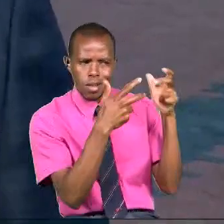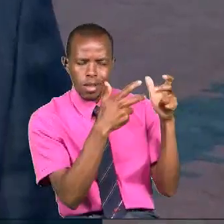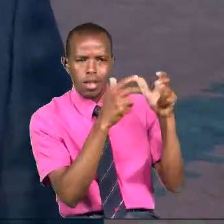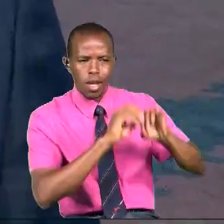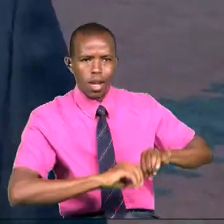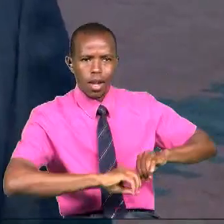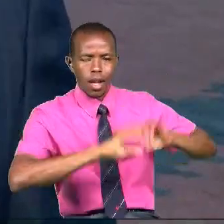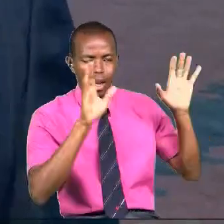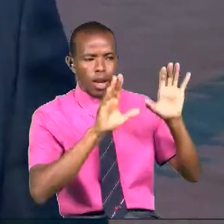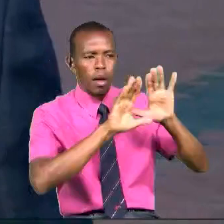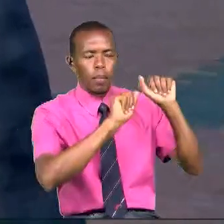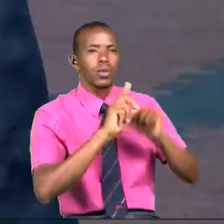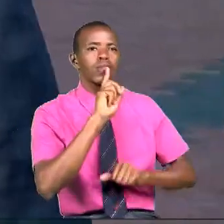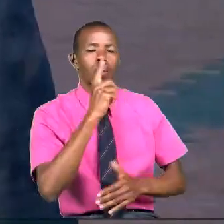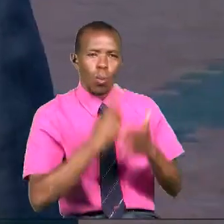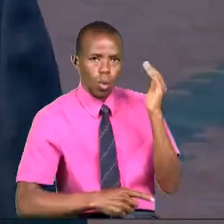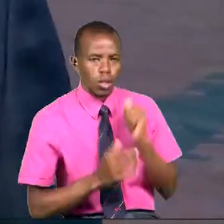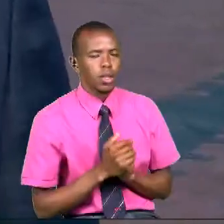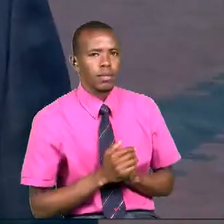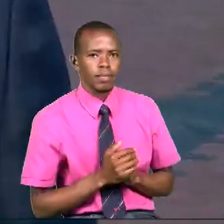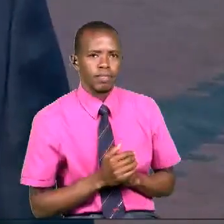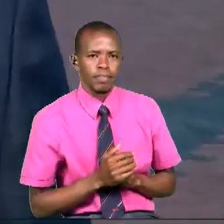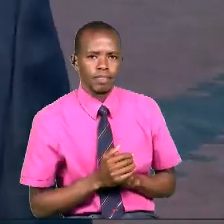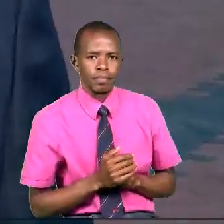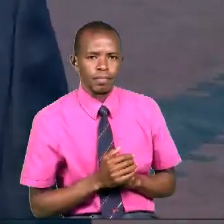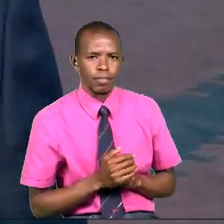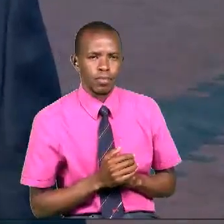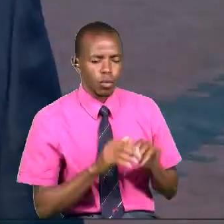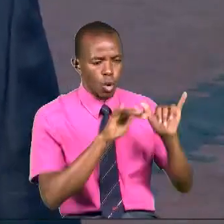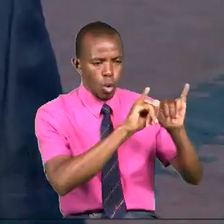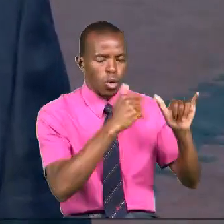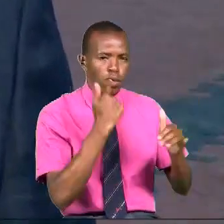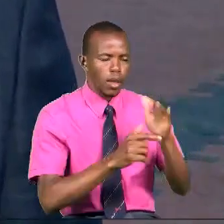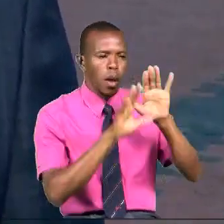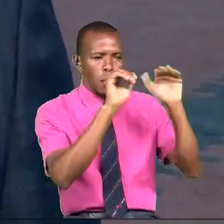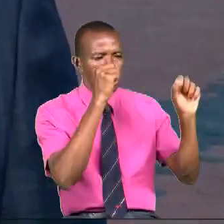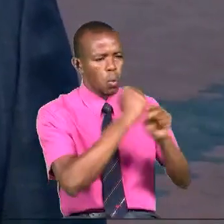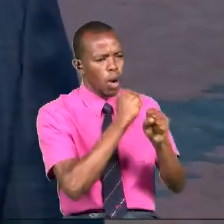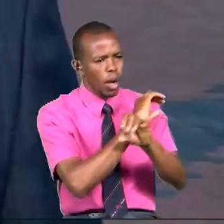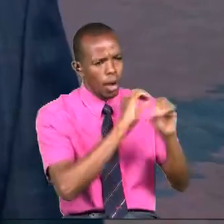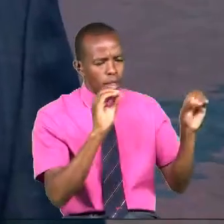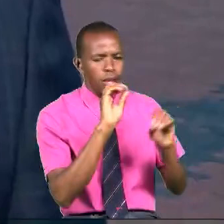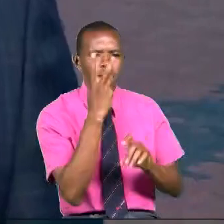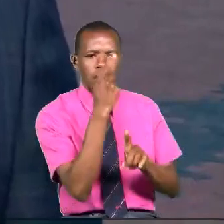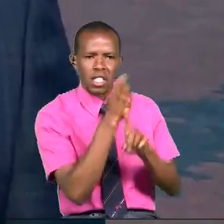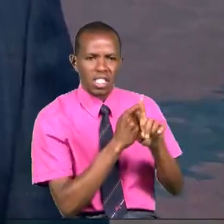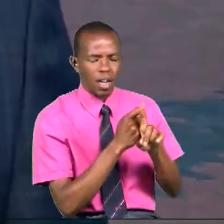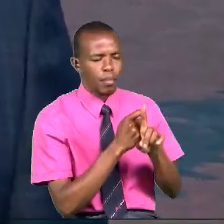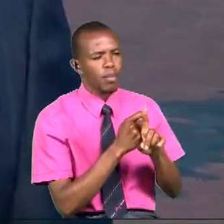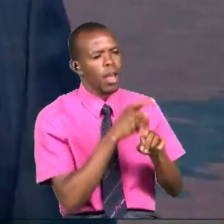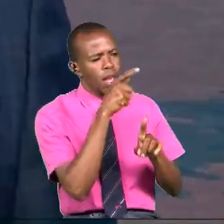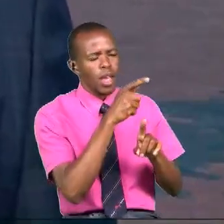he was really saying that, talking to the naysayers, that those who have said that the president has not delivered in his second term, he's truly come out